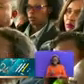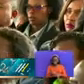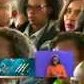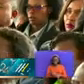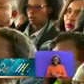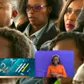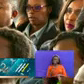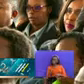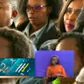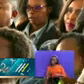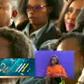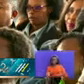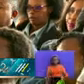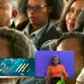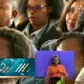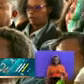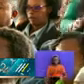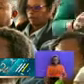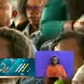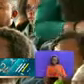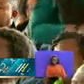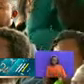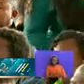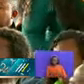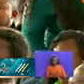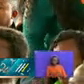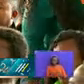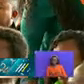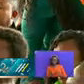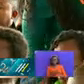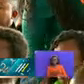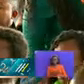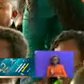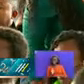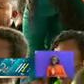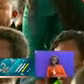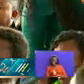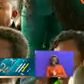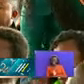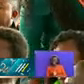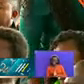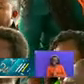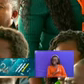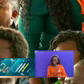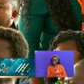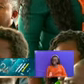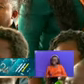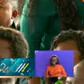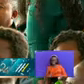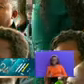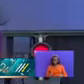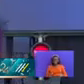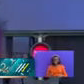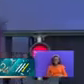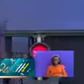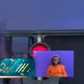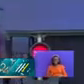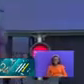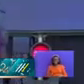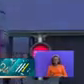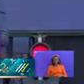sacrifice people are willing to pay the price of demonical Nation but there is casualness that's why we